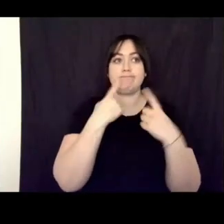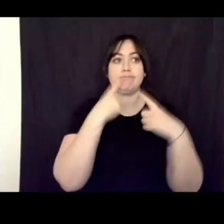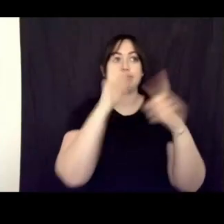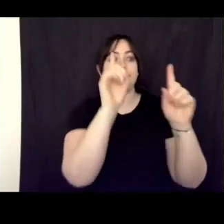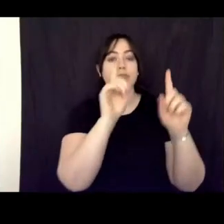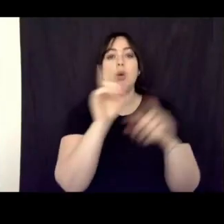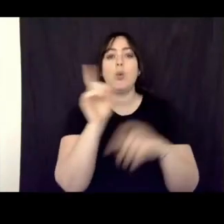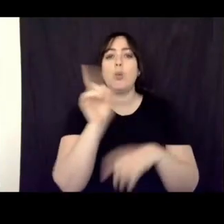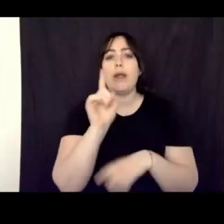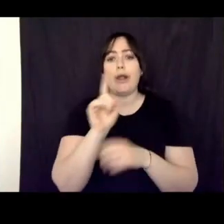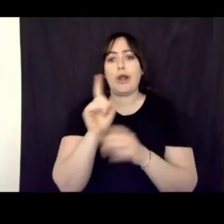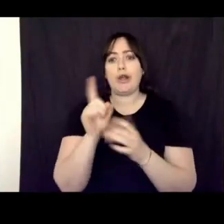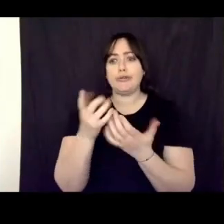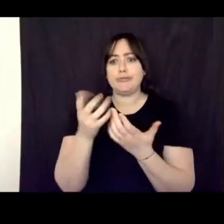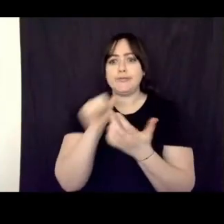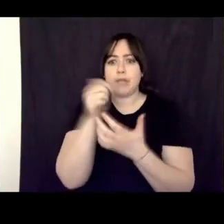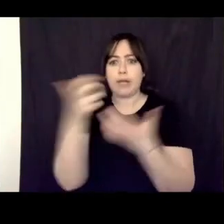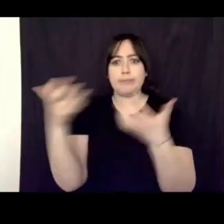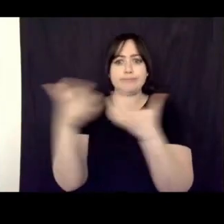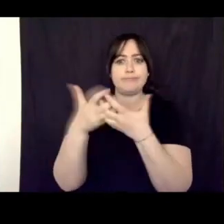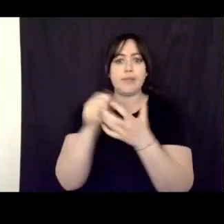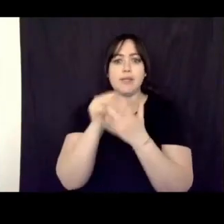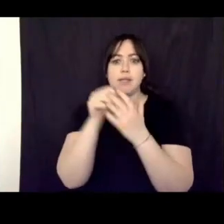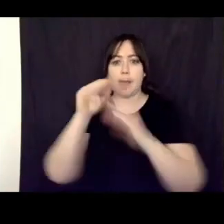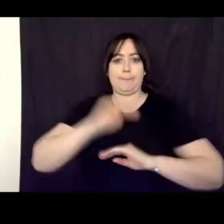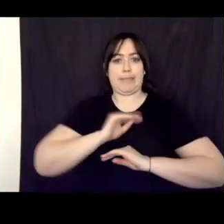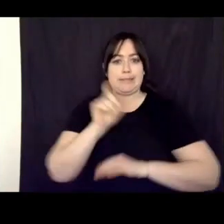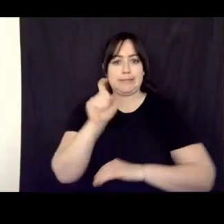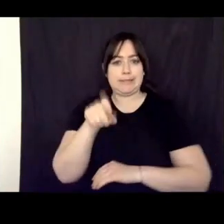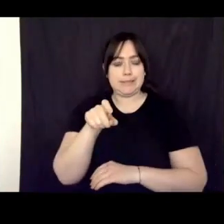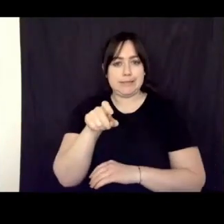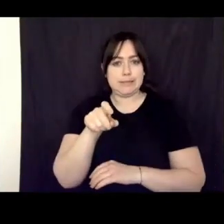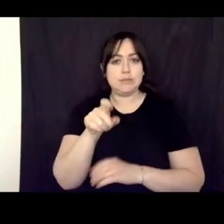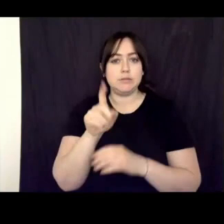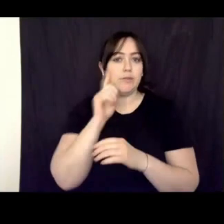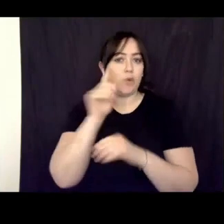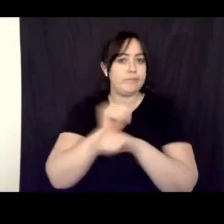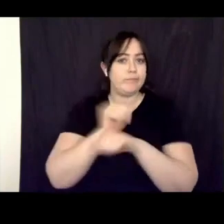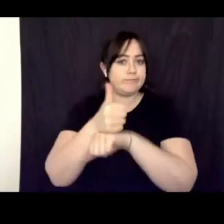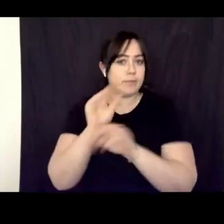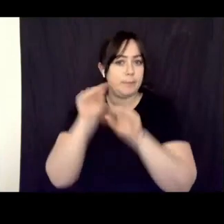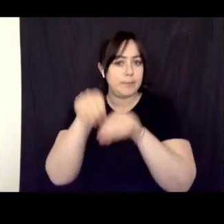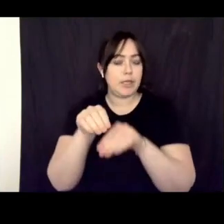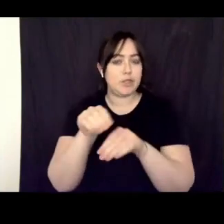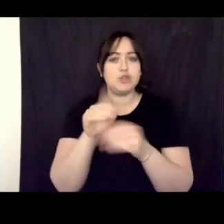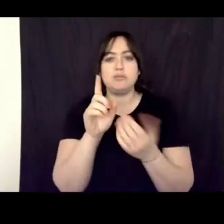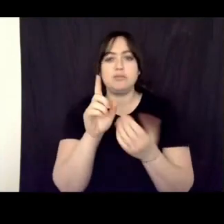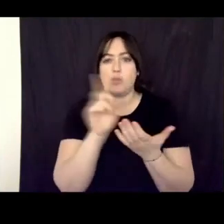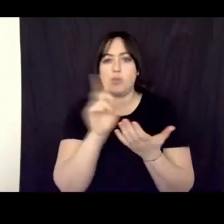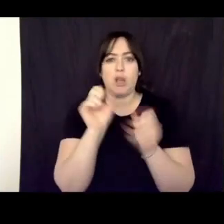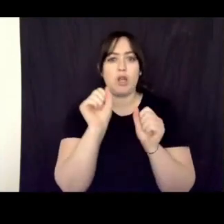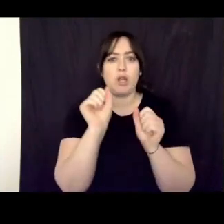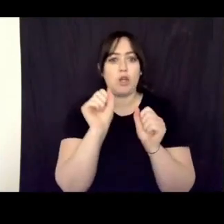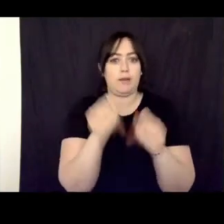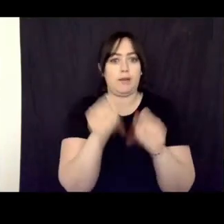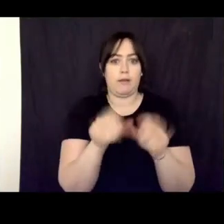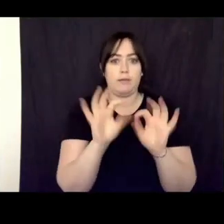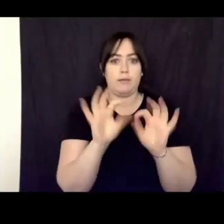what were successful implementations that could be replicated elsewhere. Next slide.